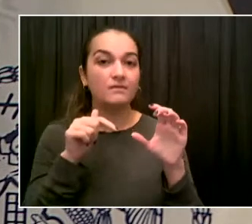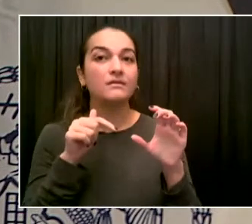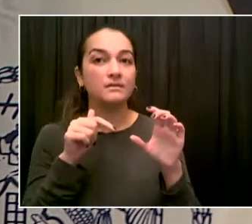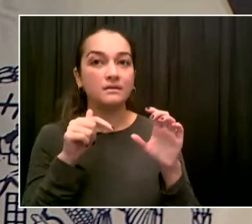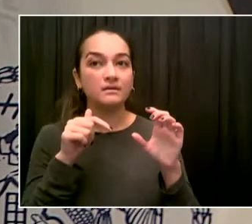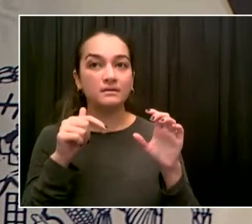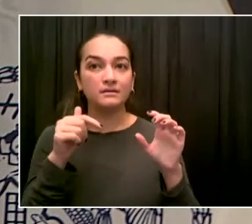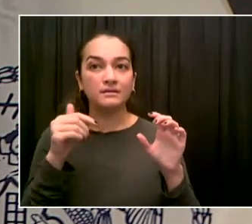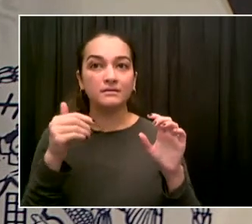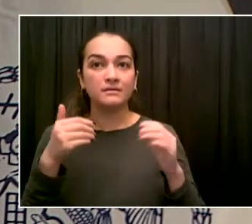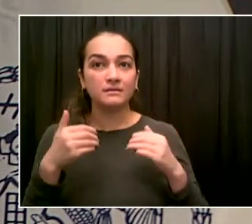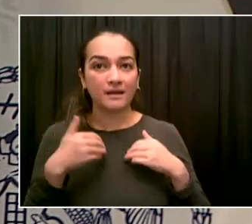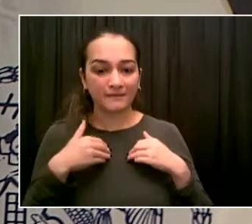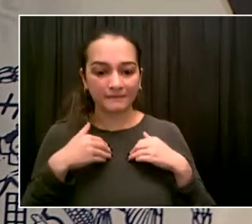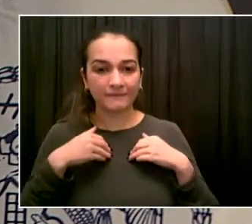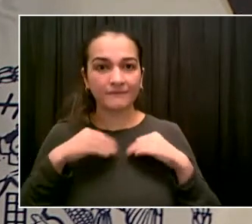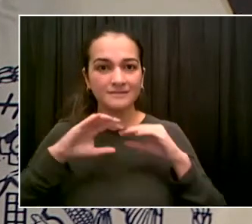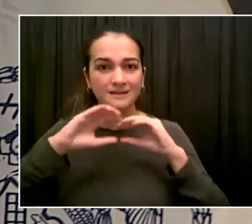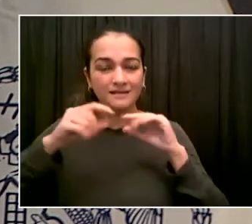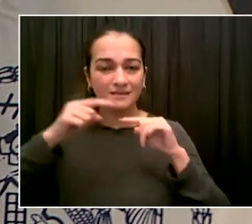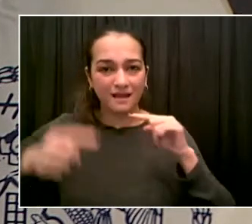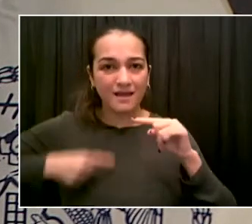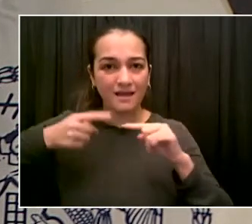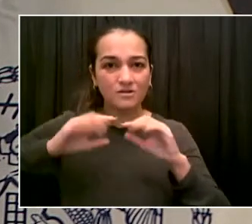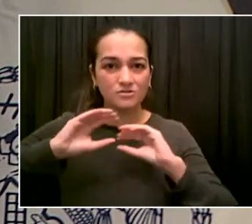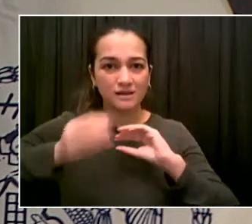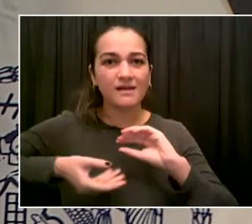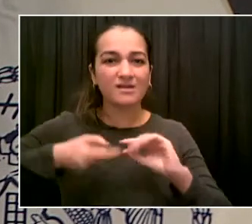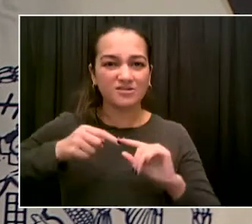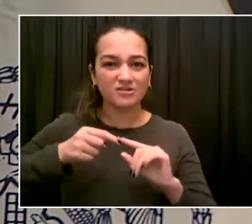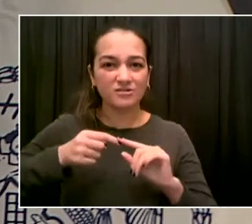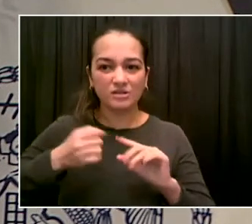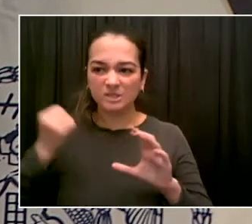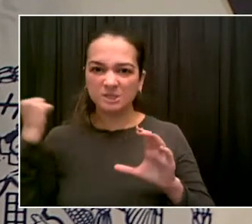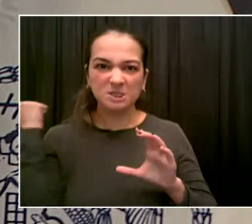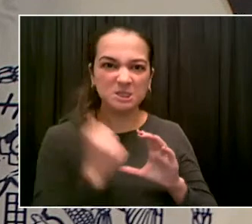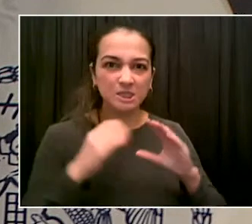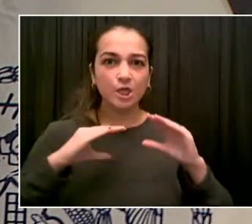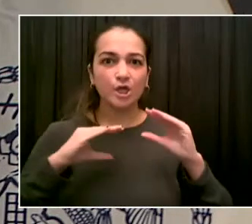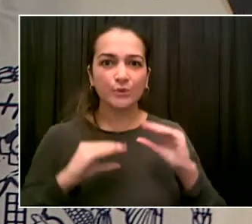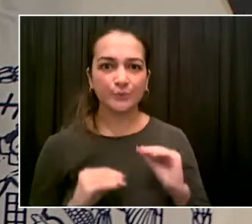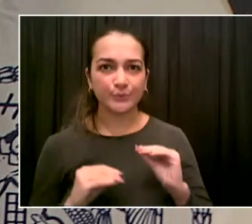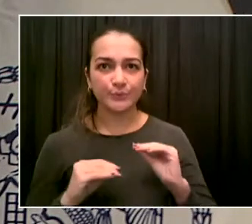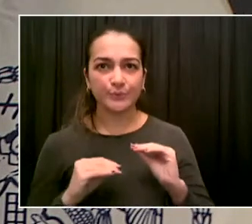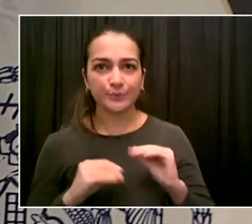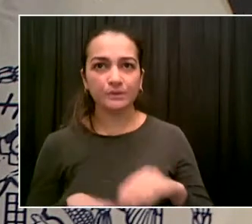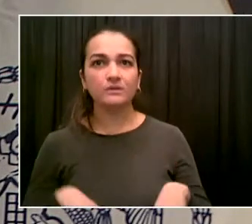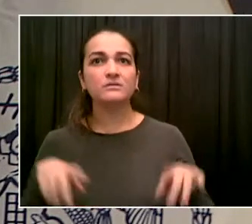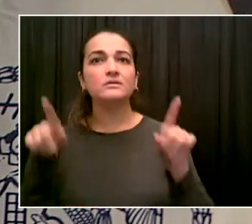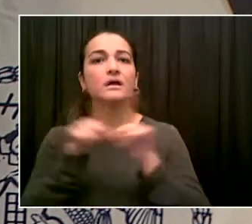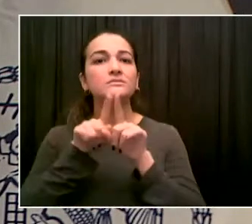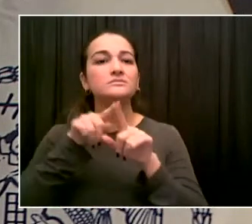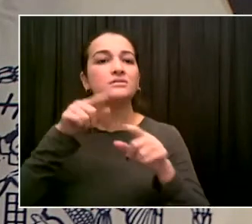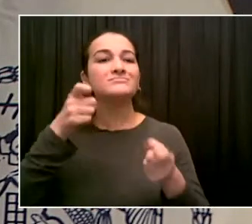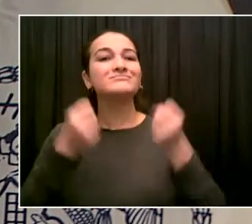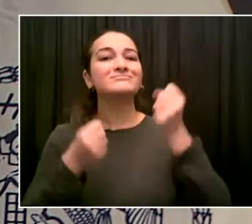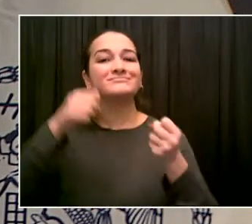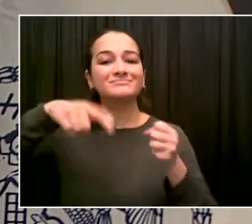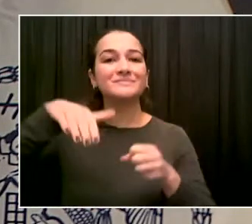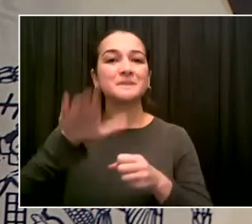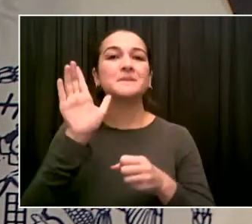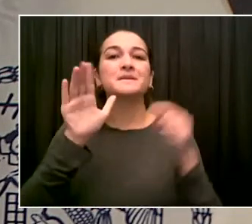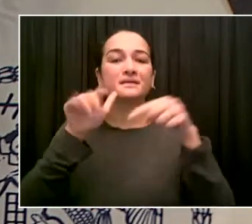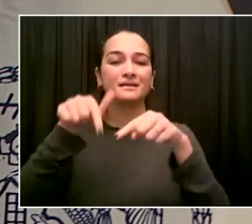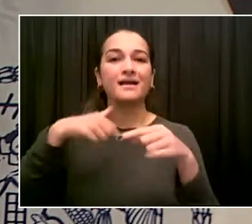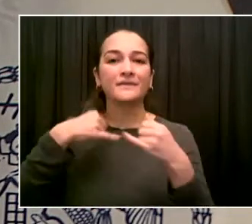an investigation. Juliet, before turning to Commissioner, I'll just say this, and I appreciate the question. Anything that's going on, we're going to respond